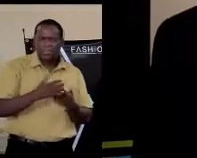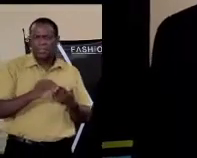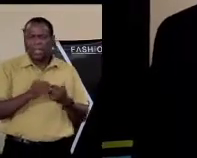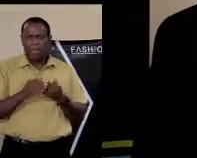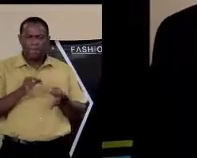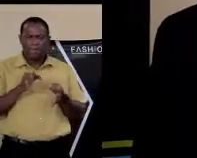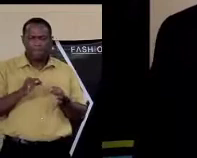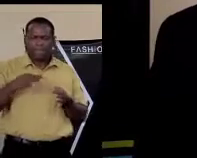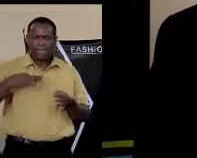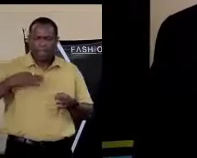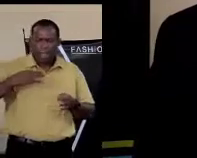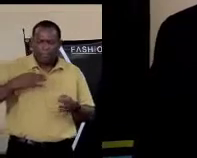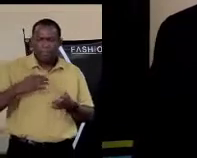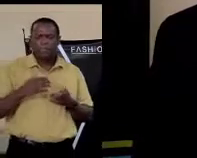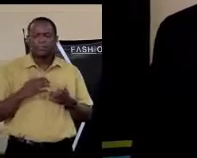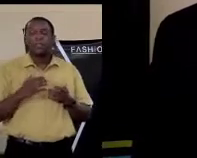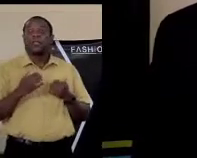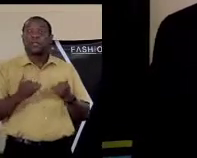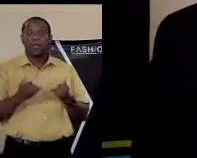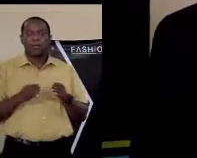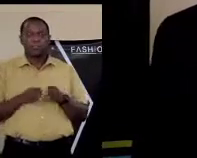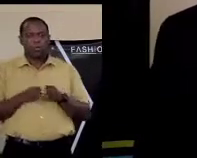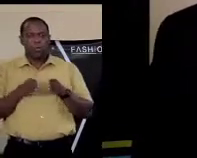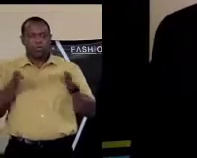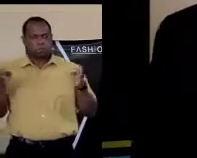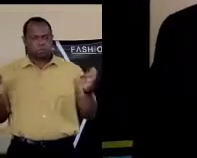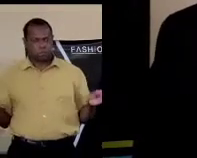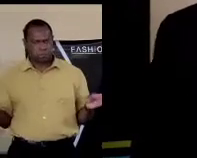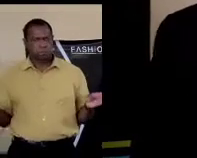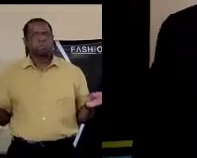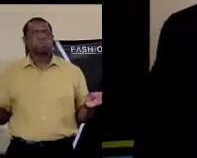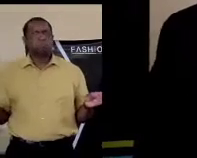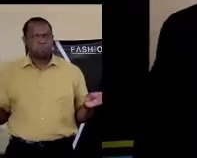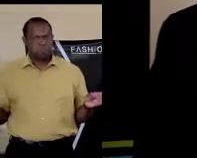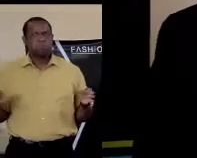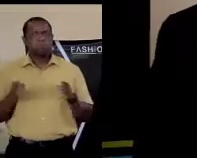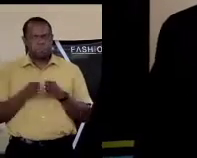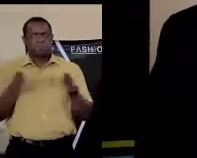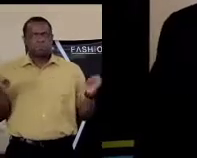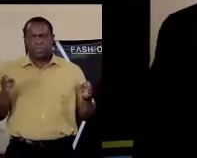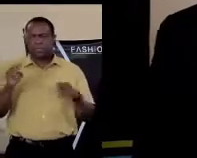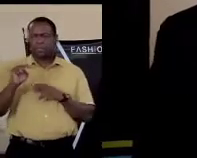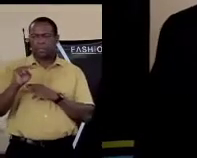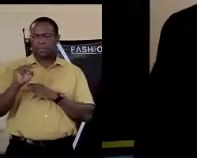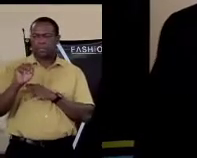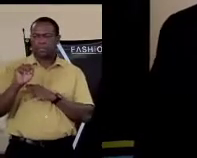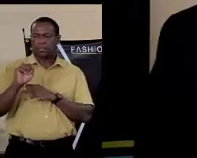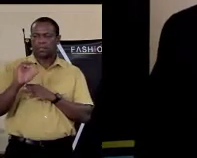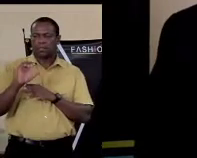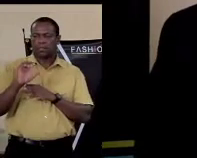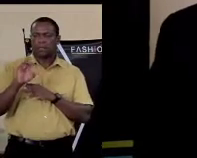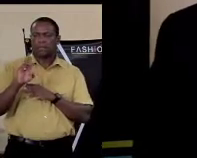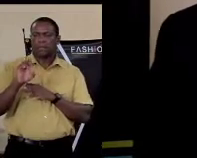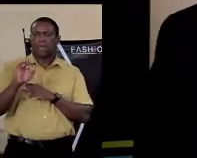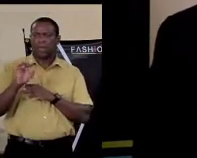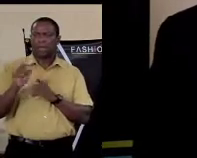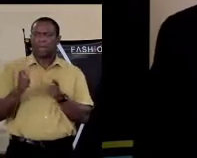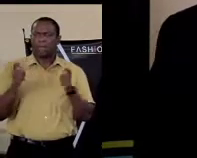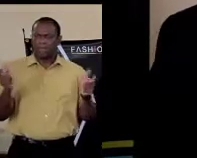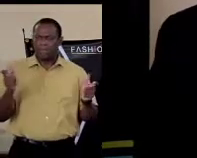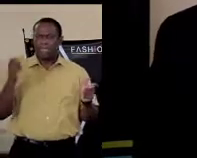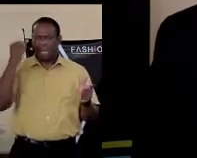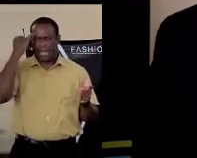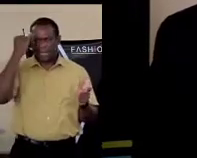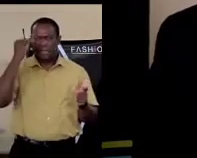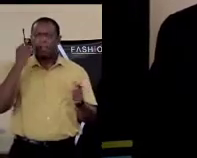garment? What we're going to talk about now are factors in your macro environment, things like your brand, the industry, doing